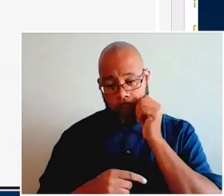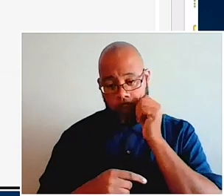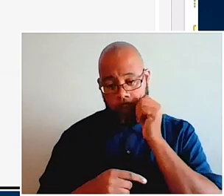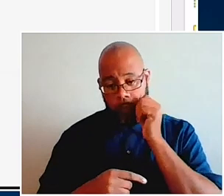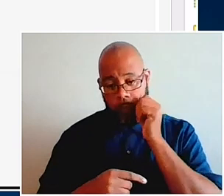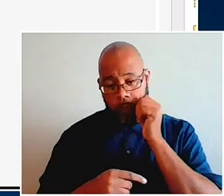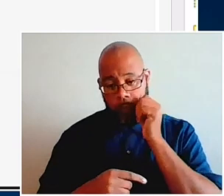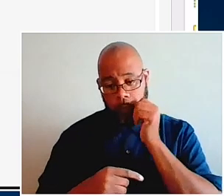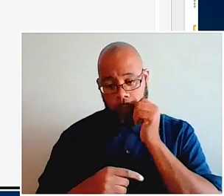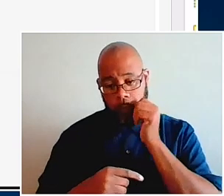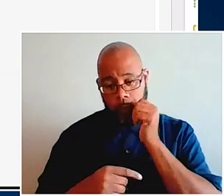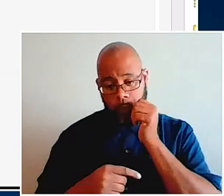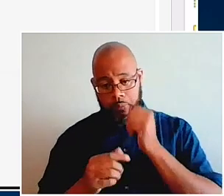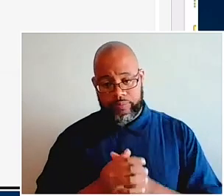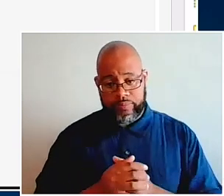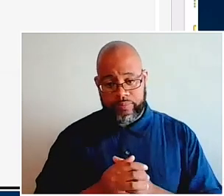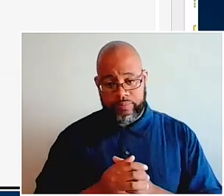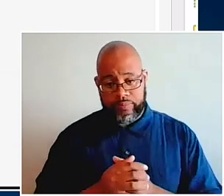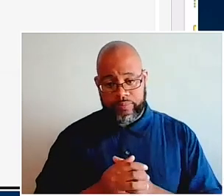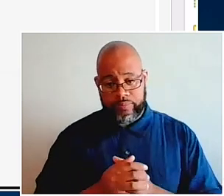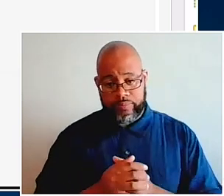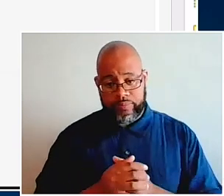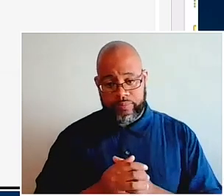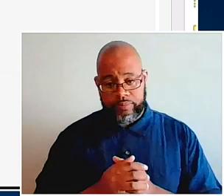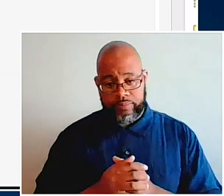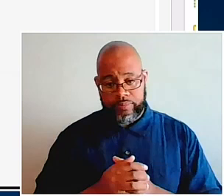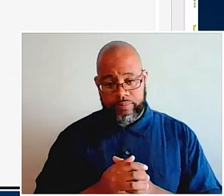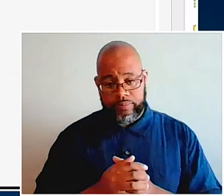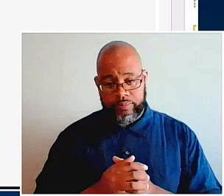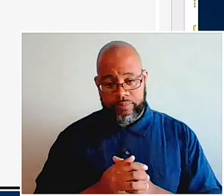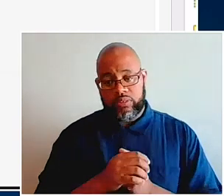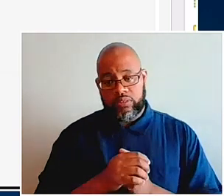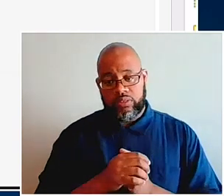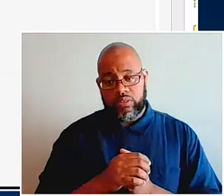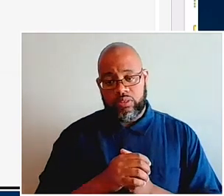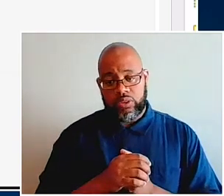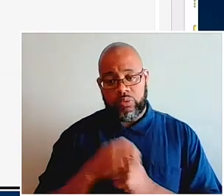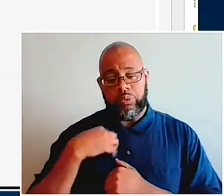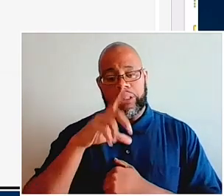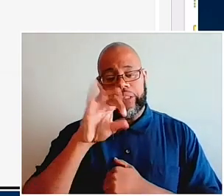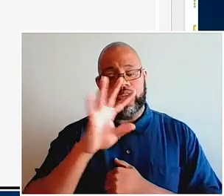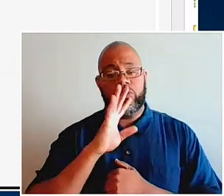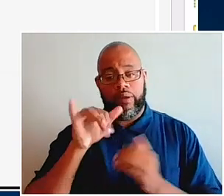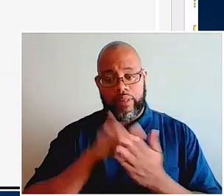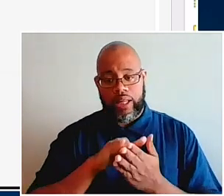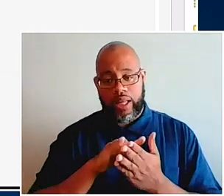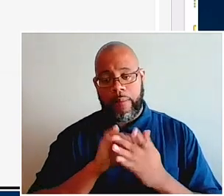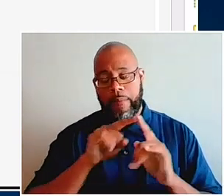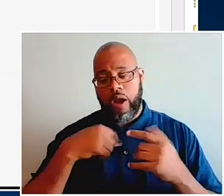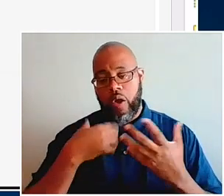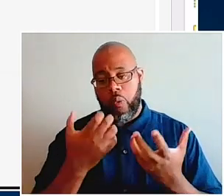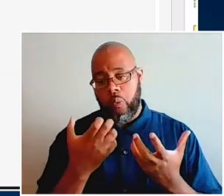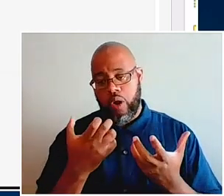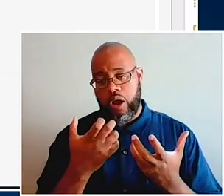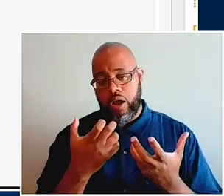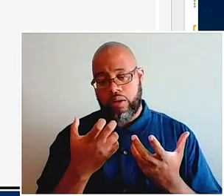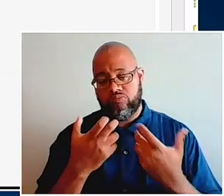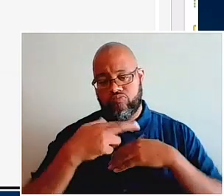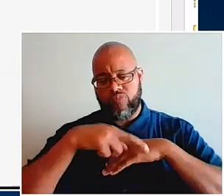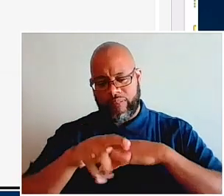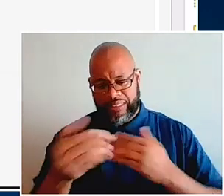Specifically, what changes we made, I want to just, and we did talk about this already, but I want to reference that